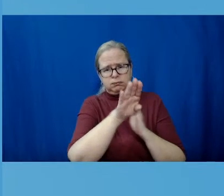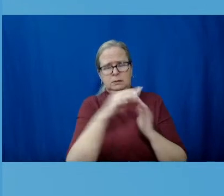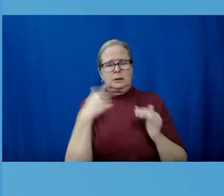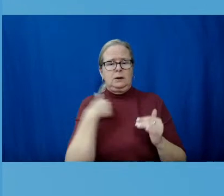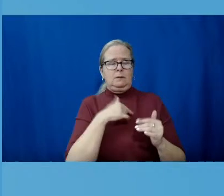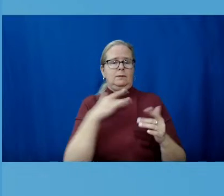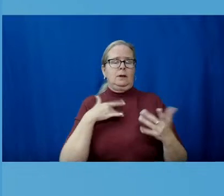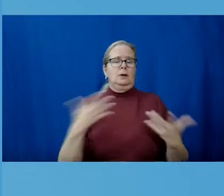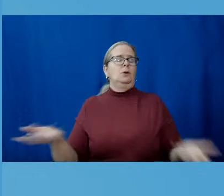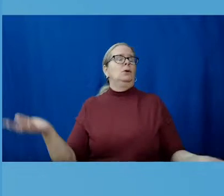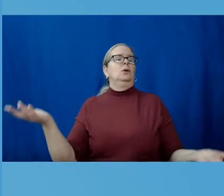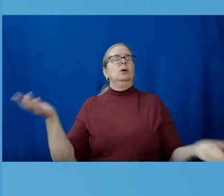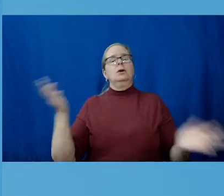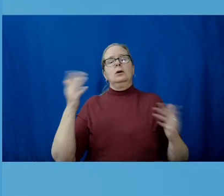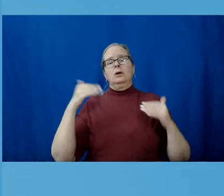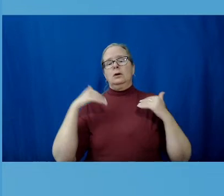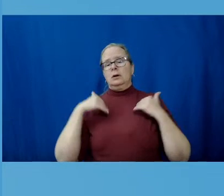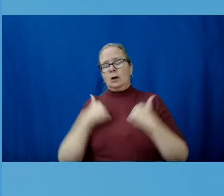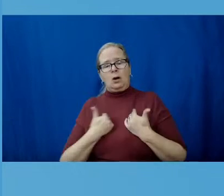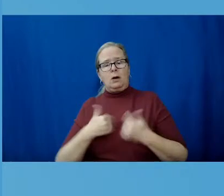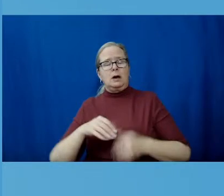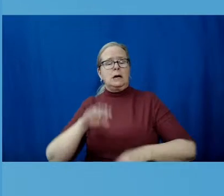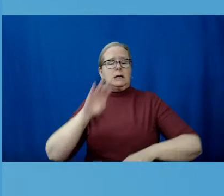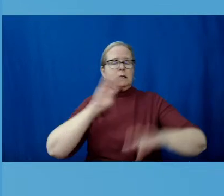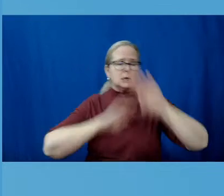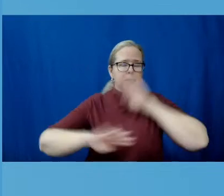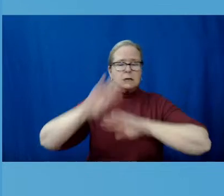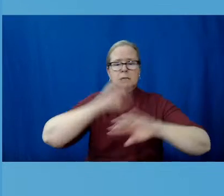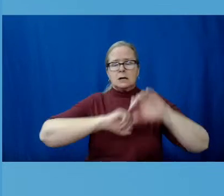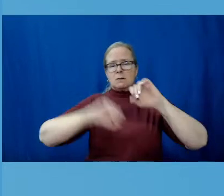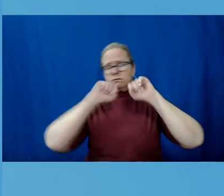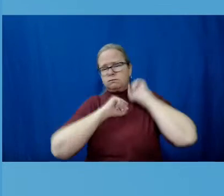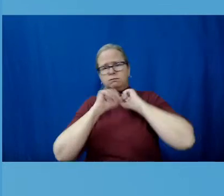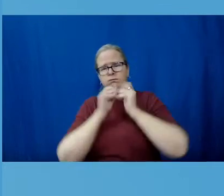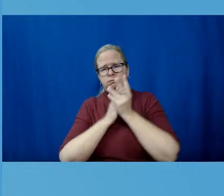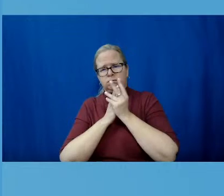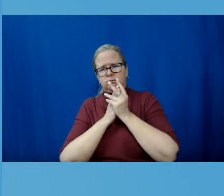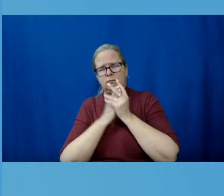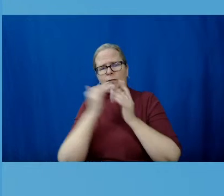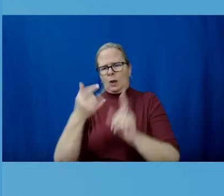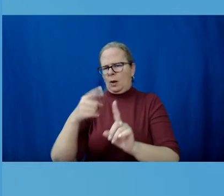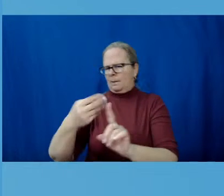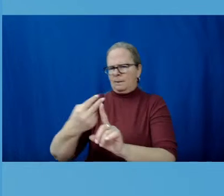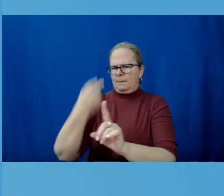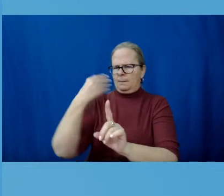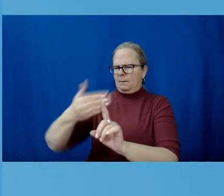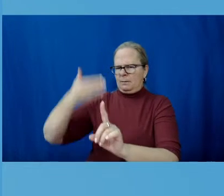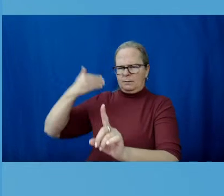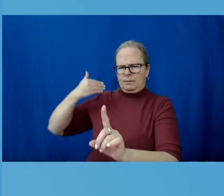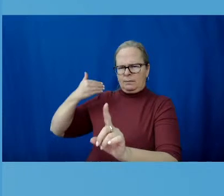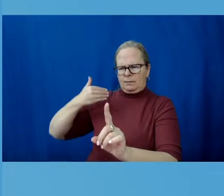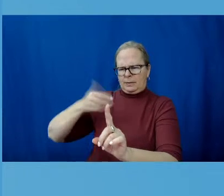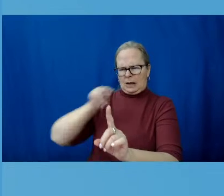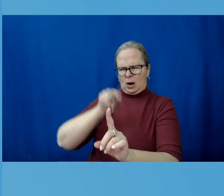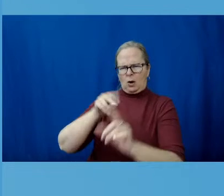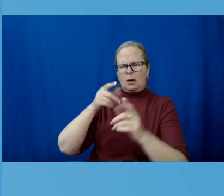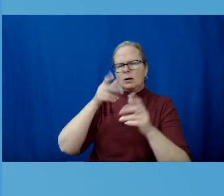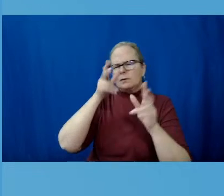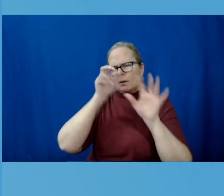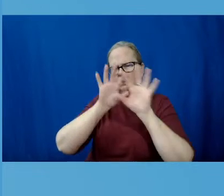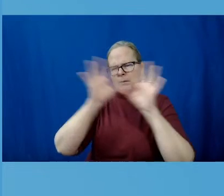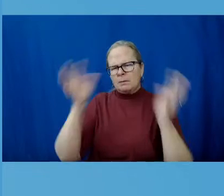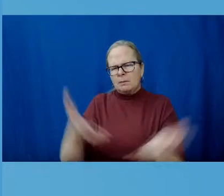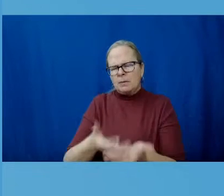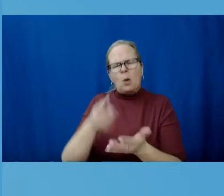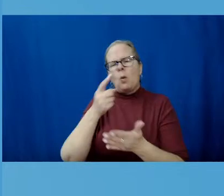helped encourage a government to listen to the 70% that are begging, screaming, and pleading for